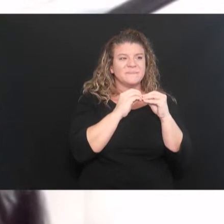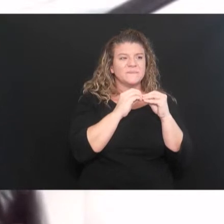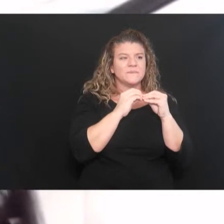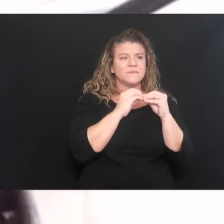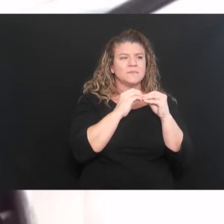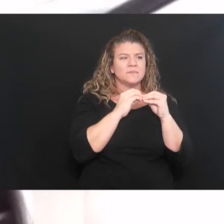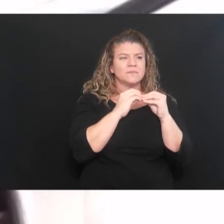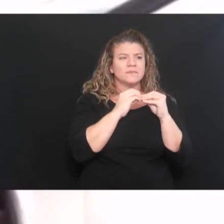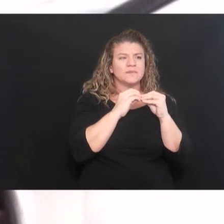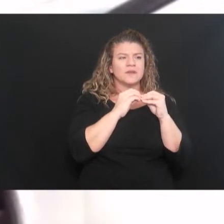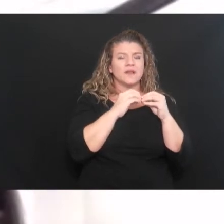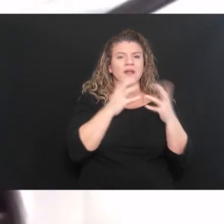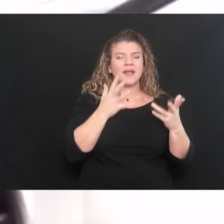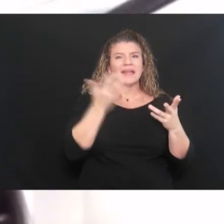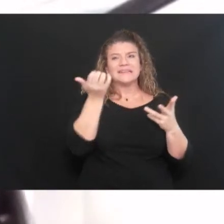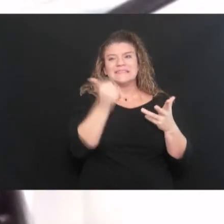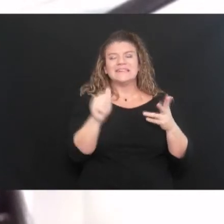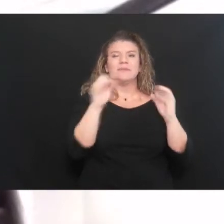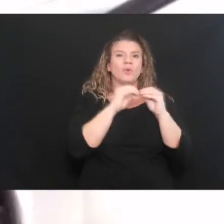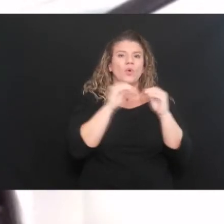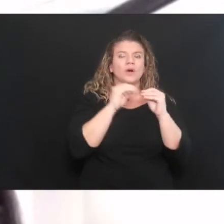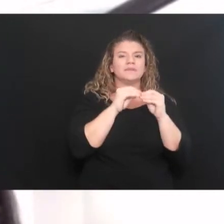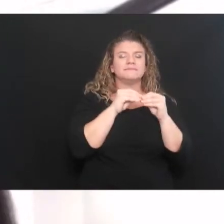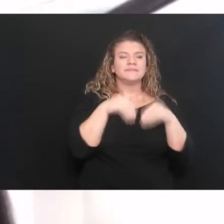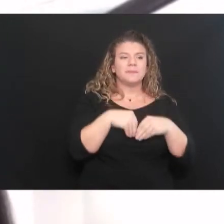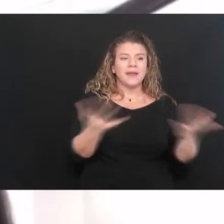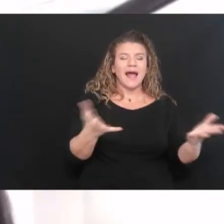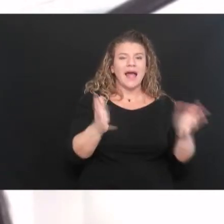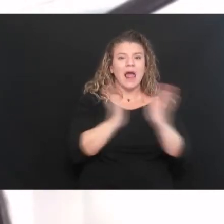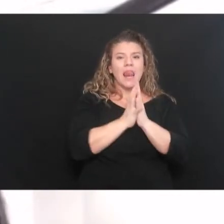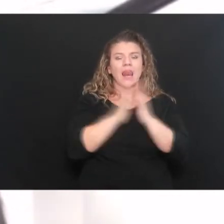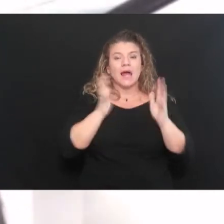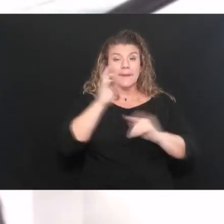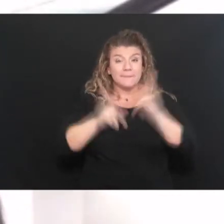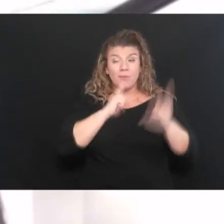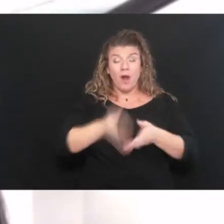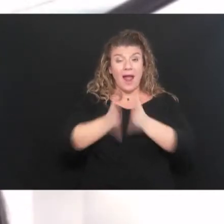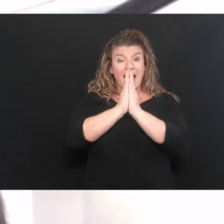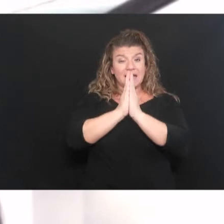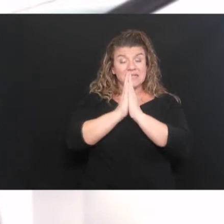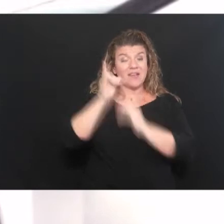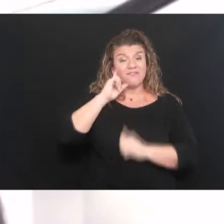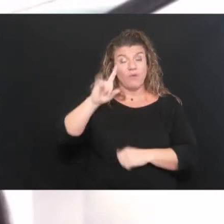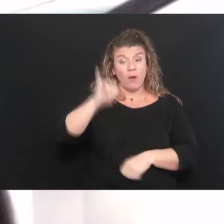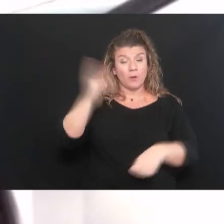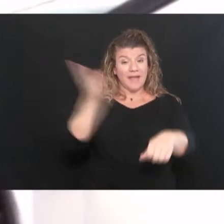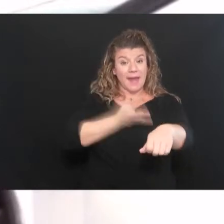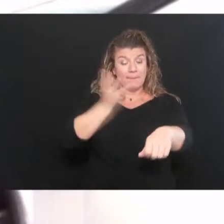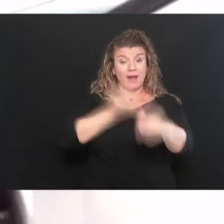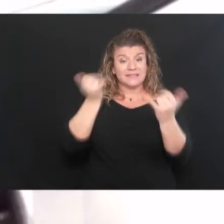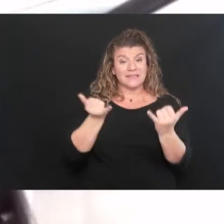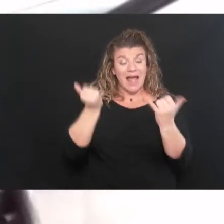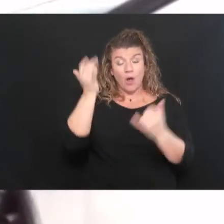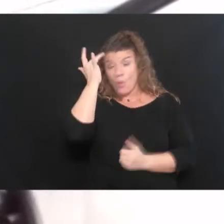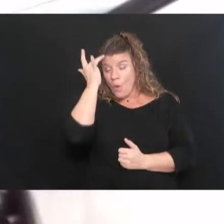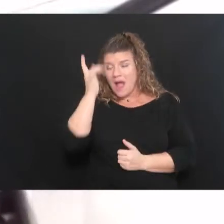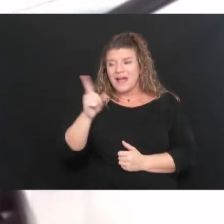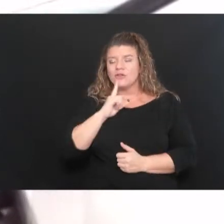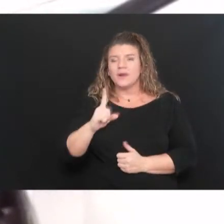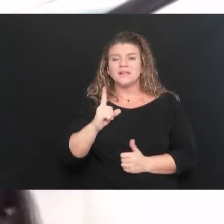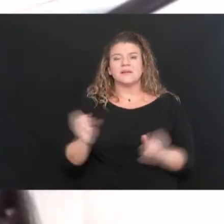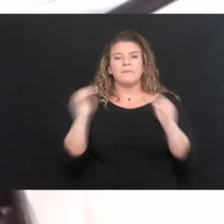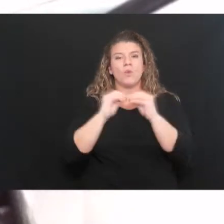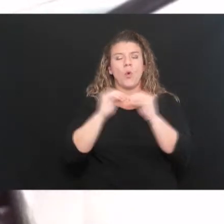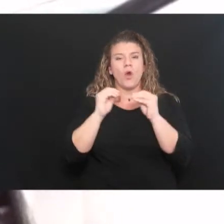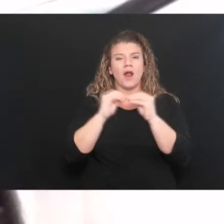granted any more supply. A lot of people are asking for the monoclonal antibodies right now because there is a more of a